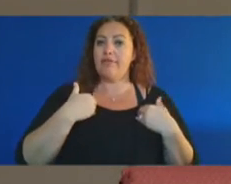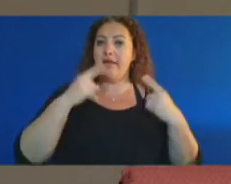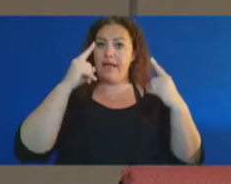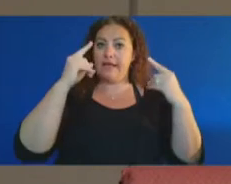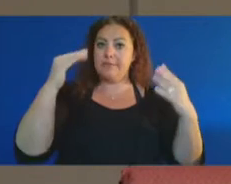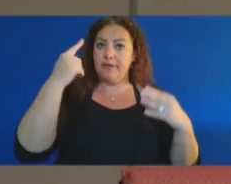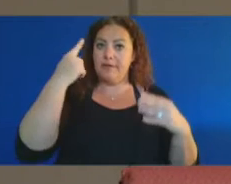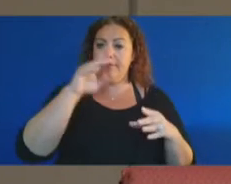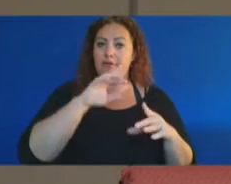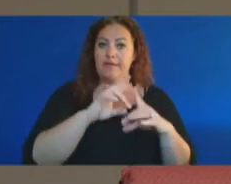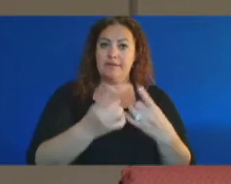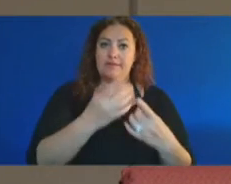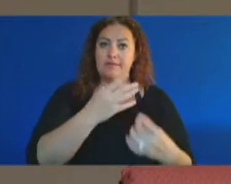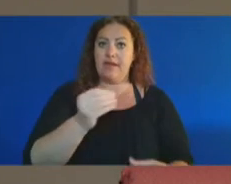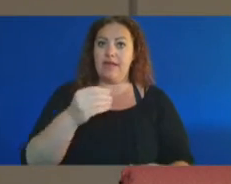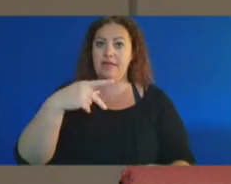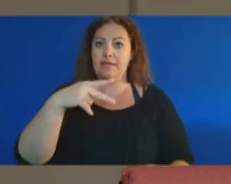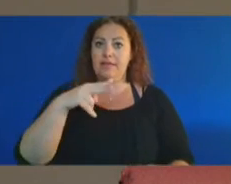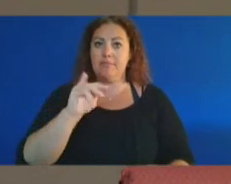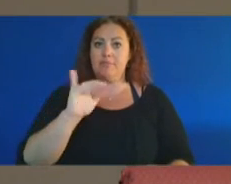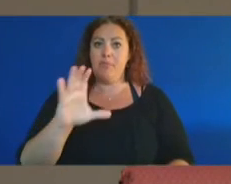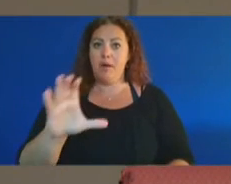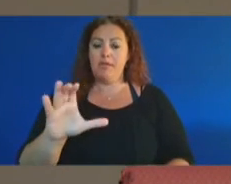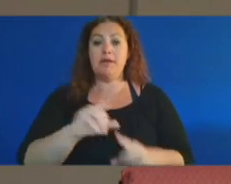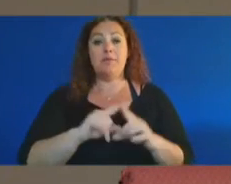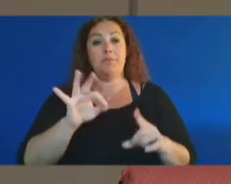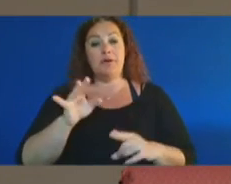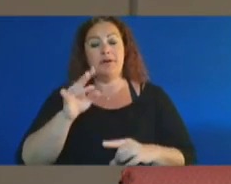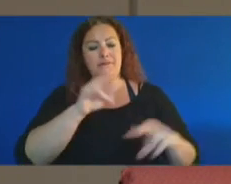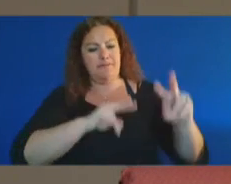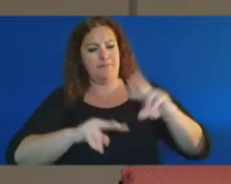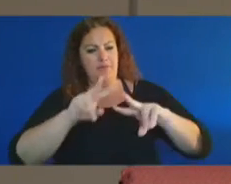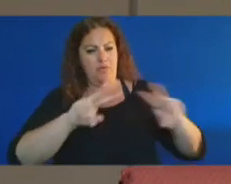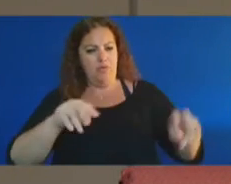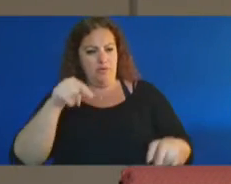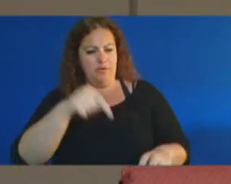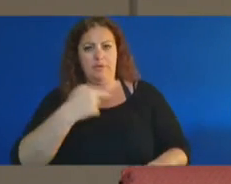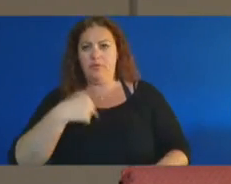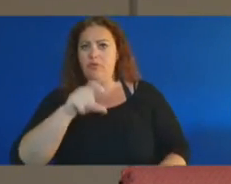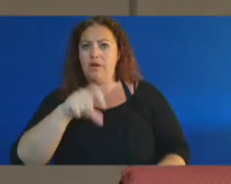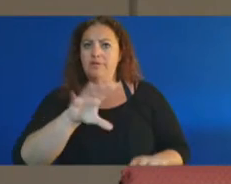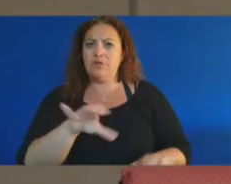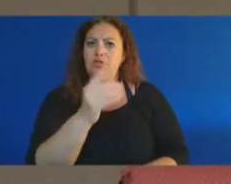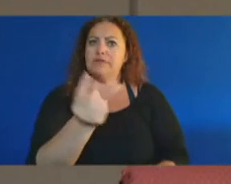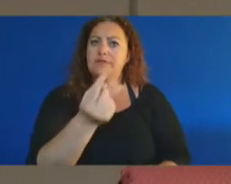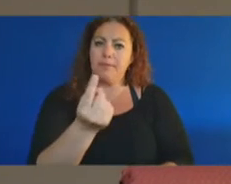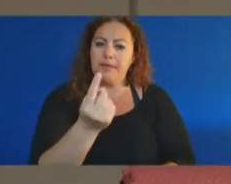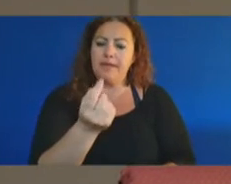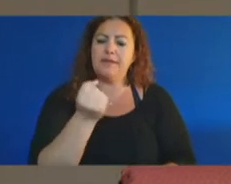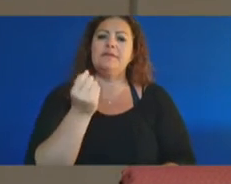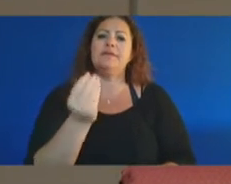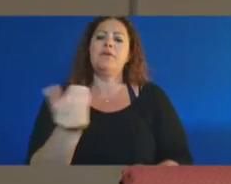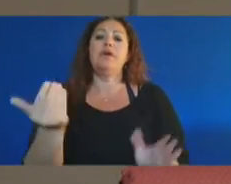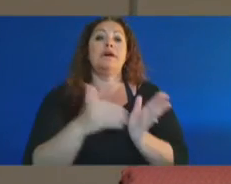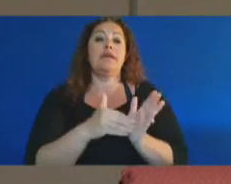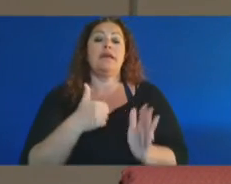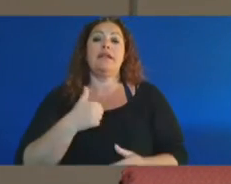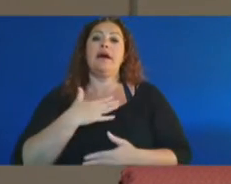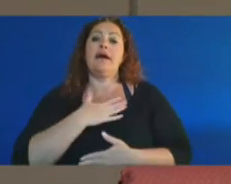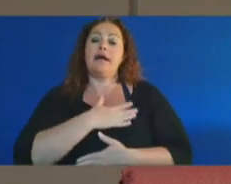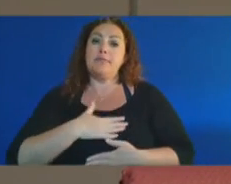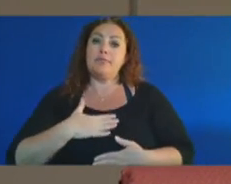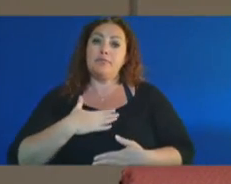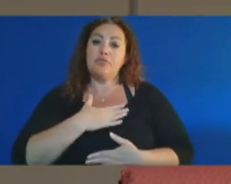public but if you look at this we have to do something so again I appreciate